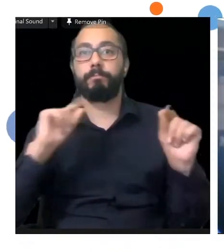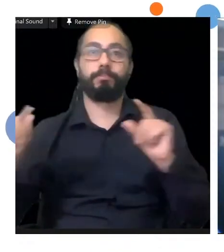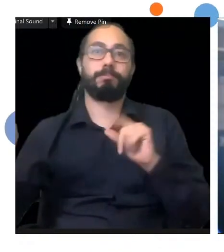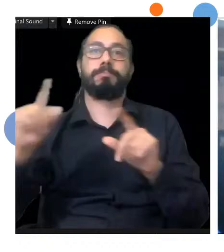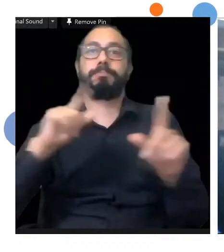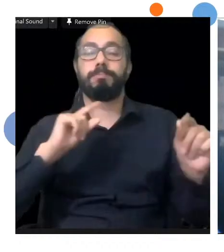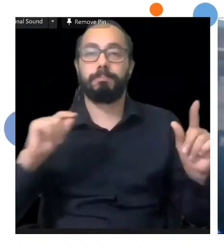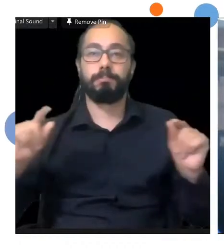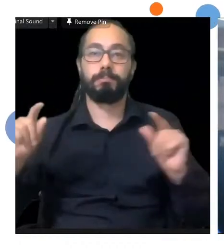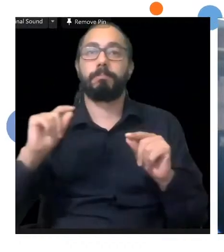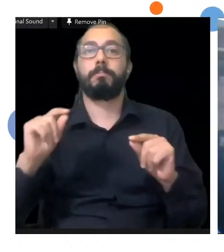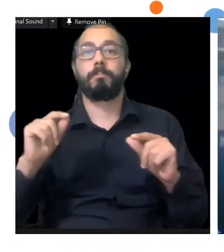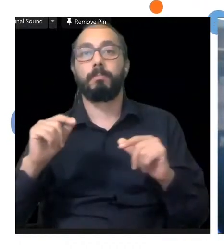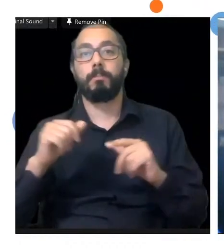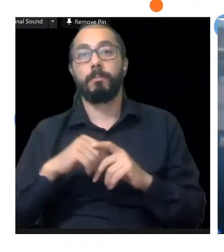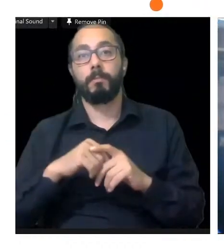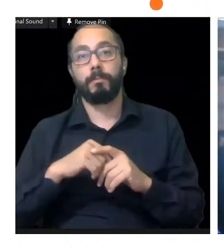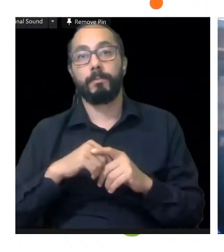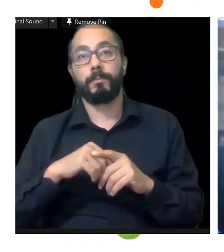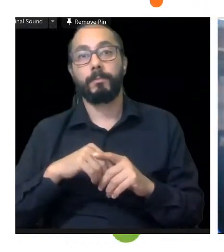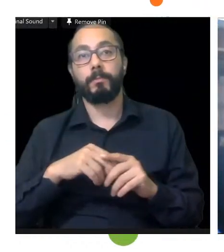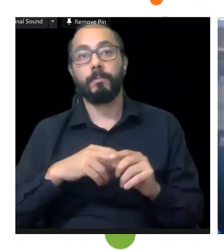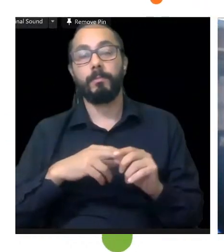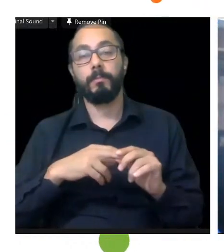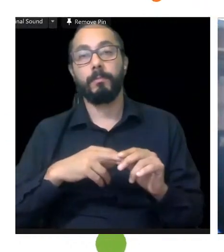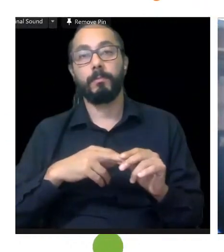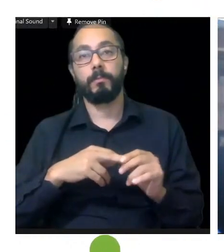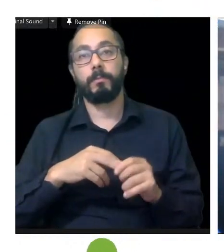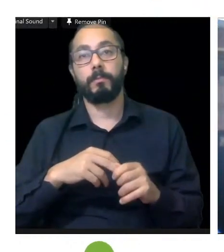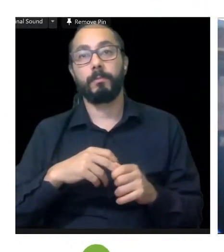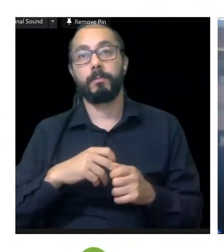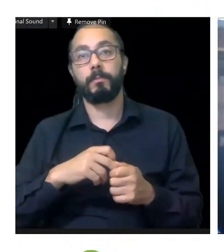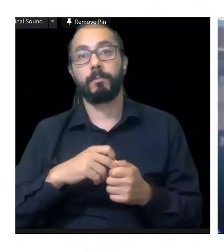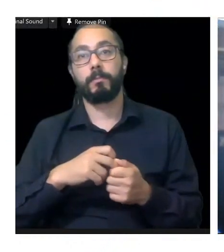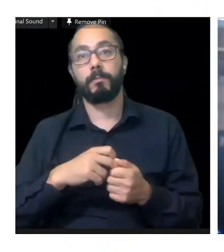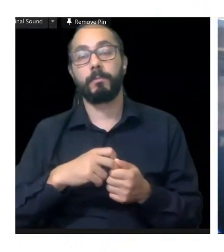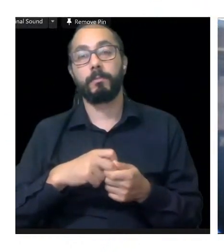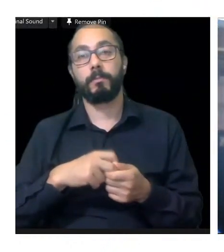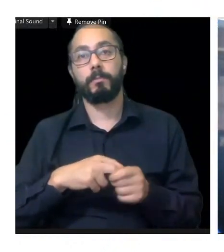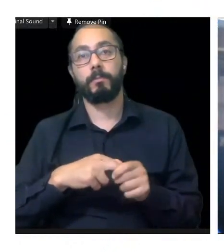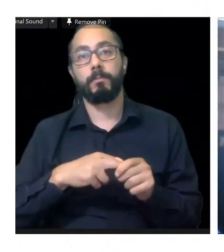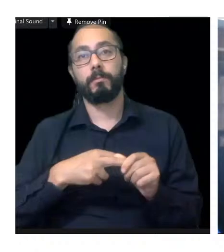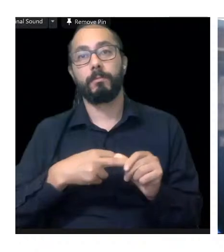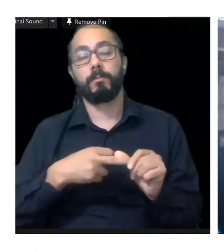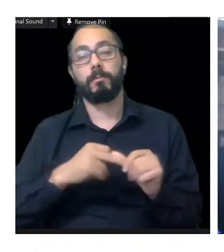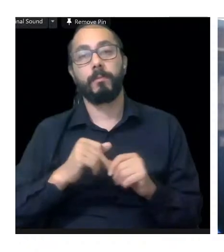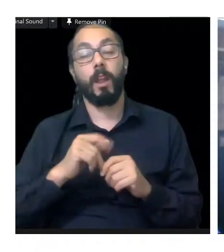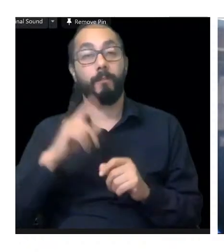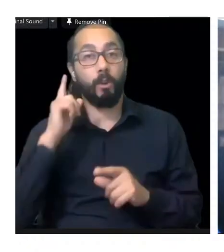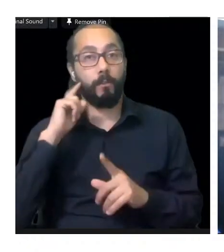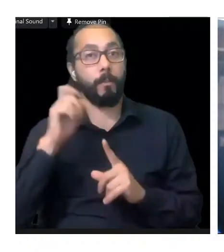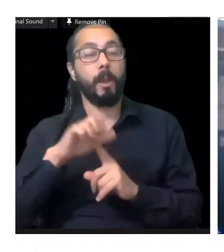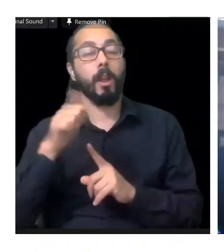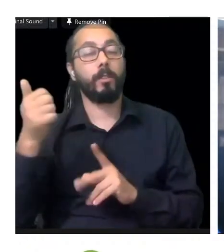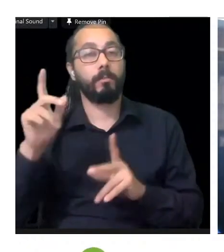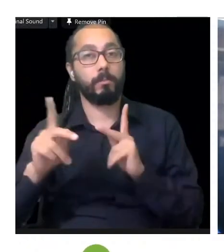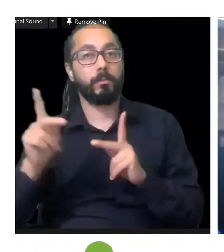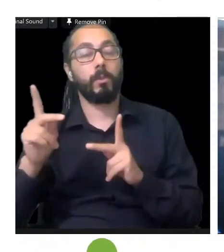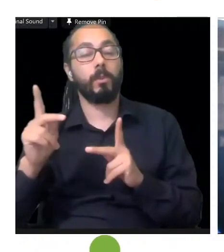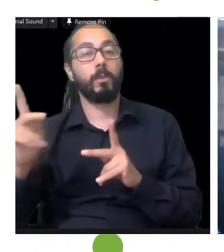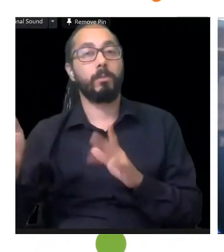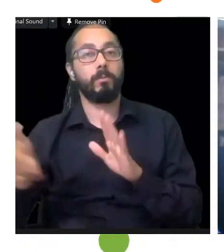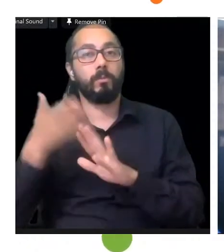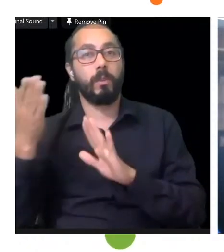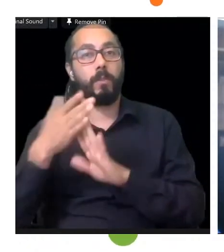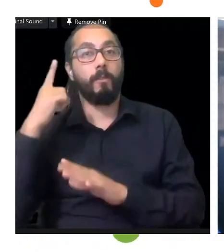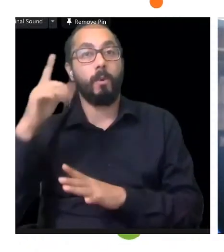colleagues. But sure, I have heard from others who run for-profit and commercial theaters that